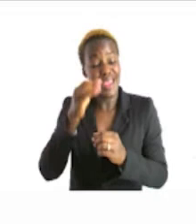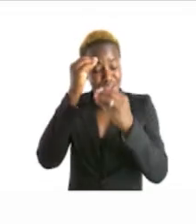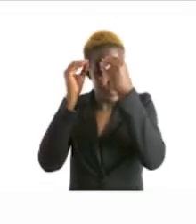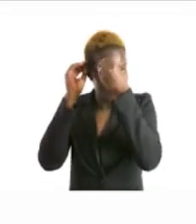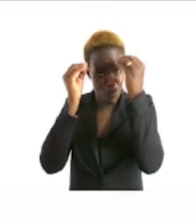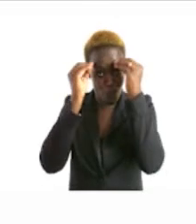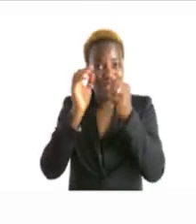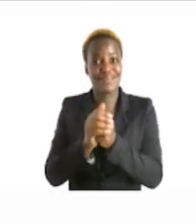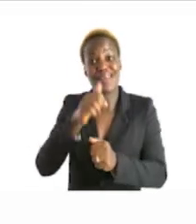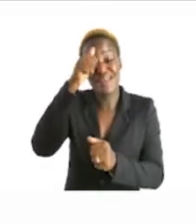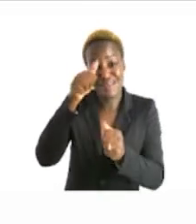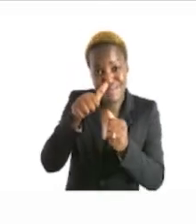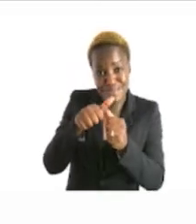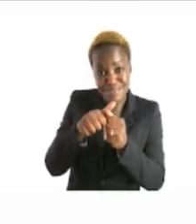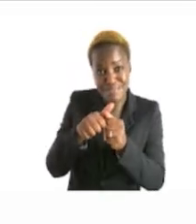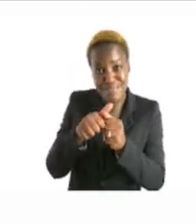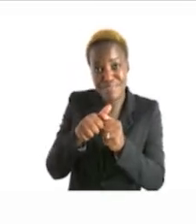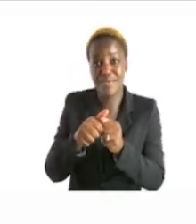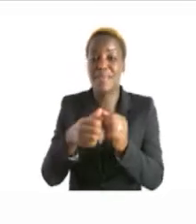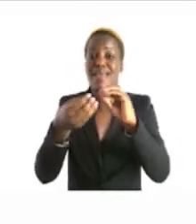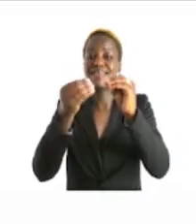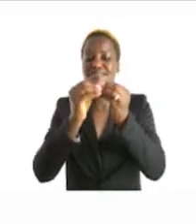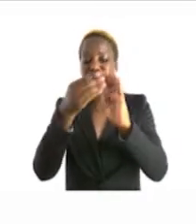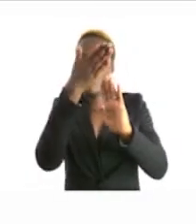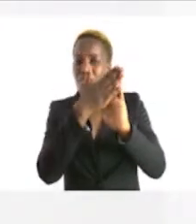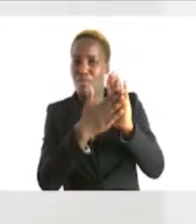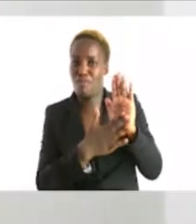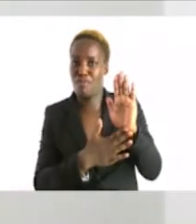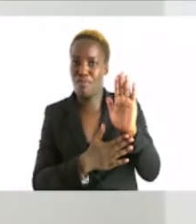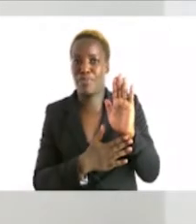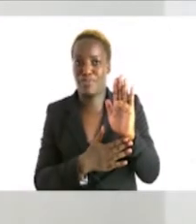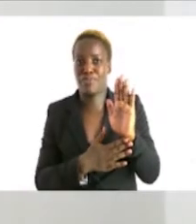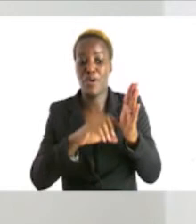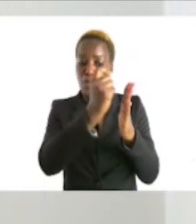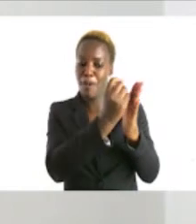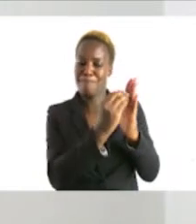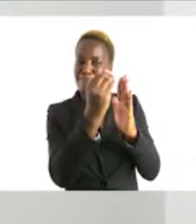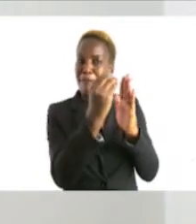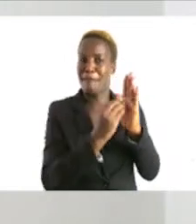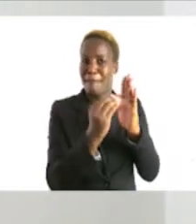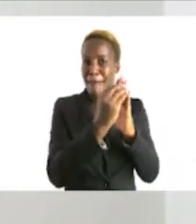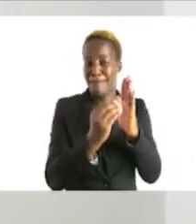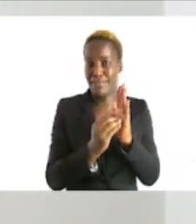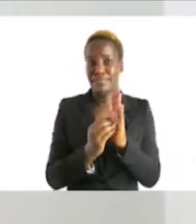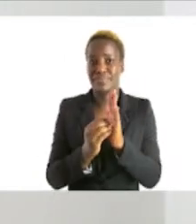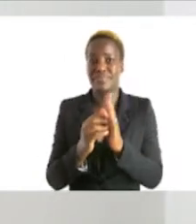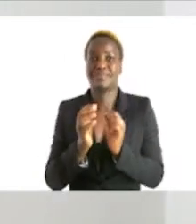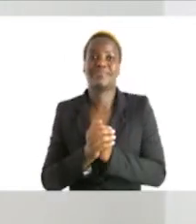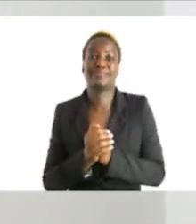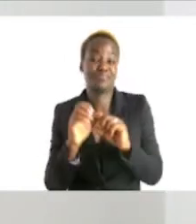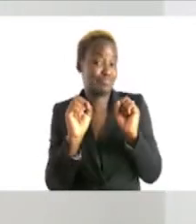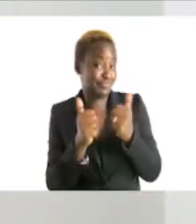confused, remember to always use your number chart to complete your numbers. All right, play with the